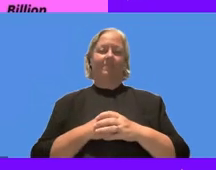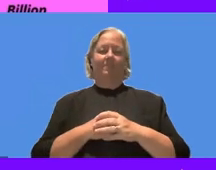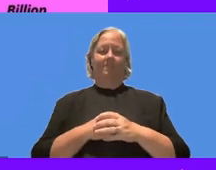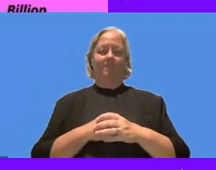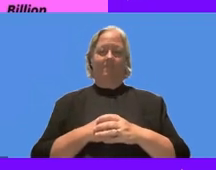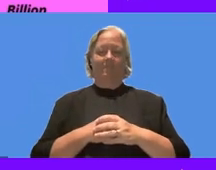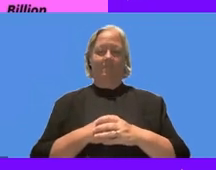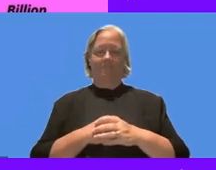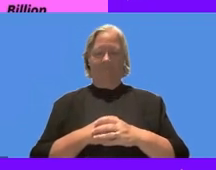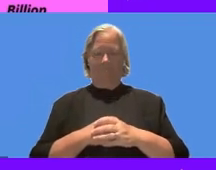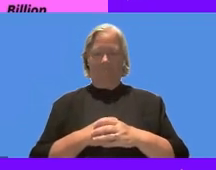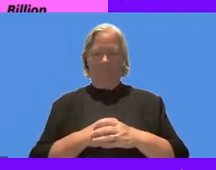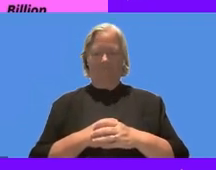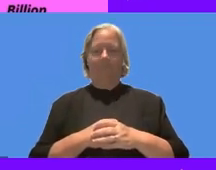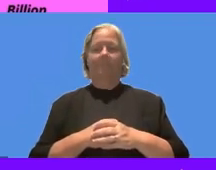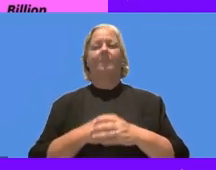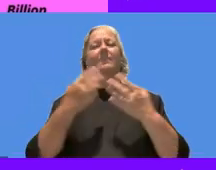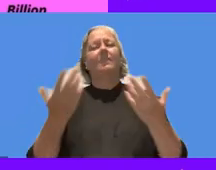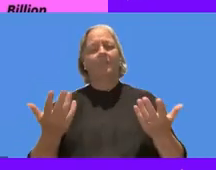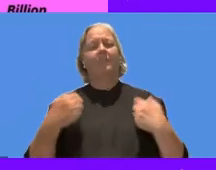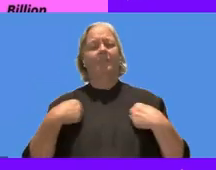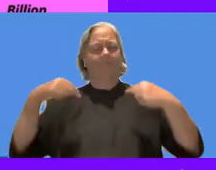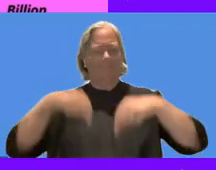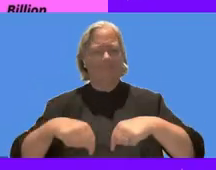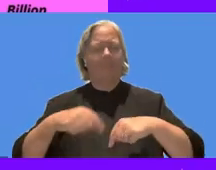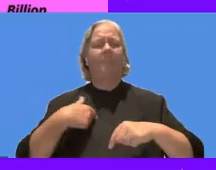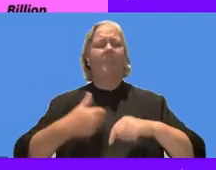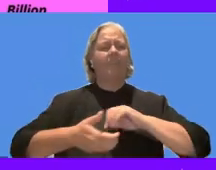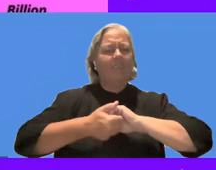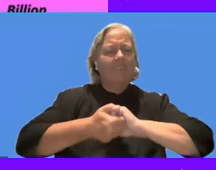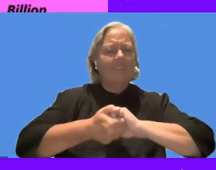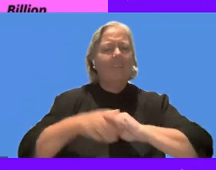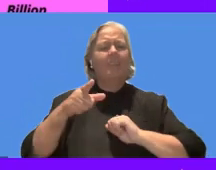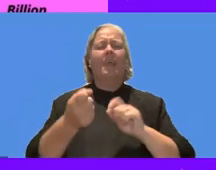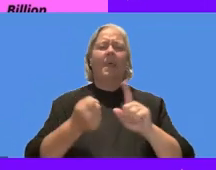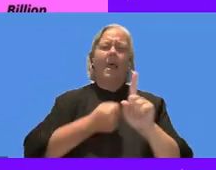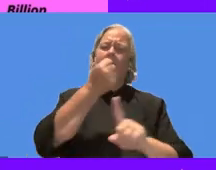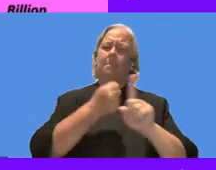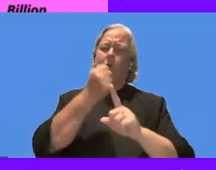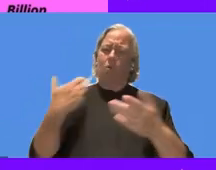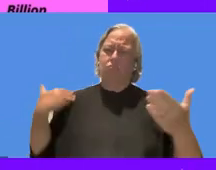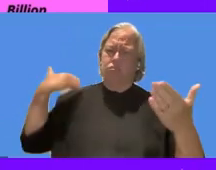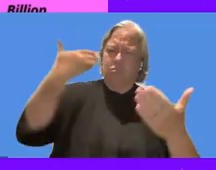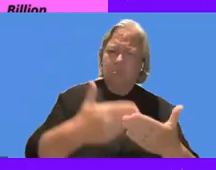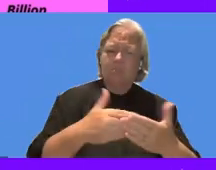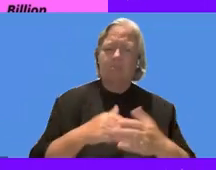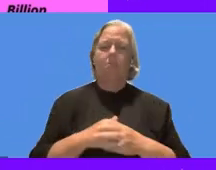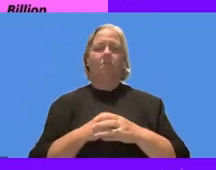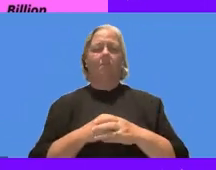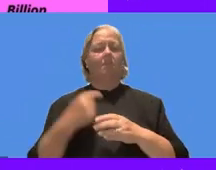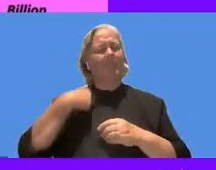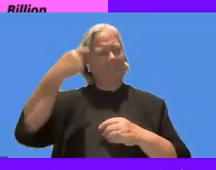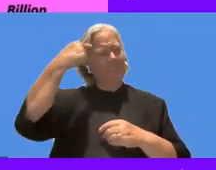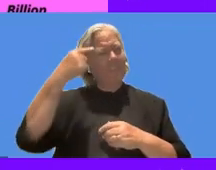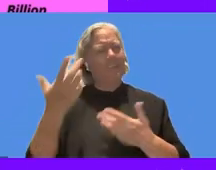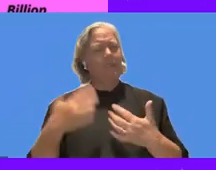MGCY's perspective, you know, we've been a partner of this campaign for some time now, and we think it's really exciting. We think it's a moment